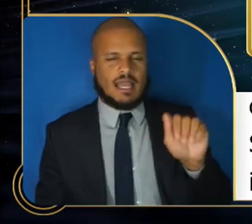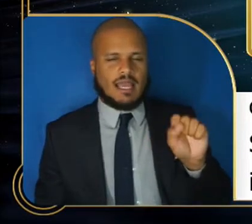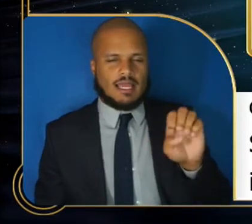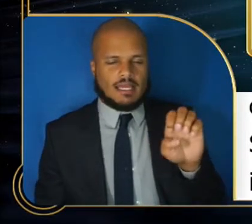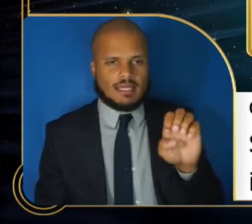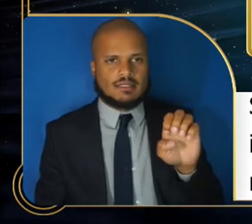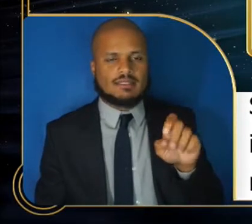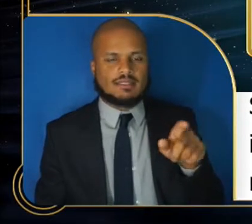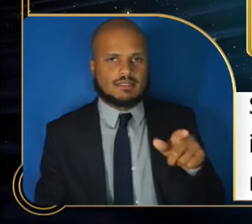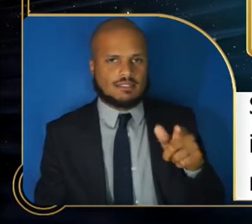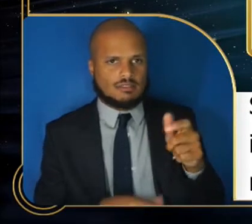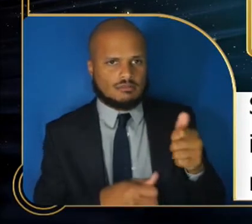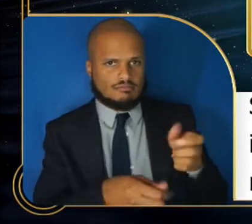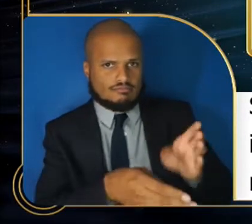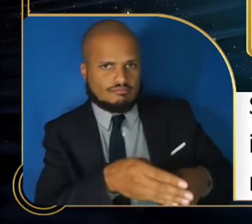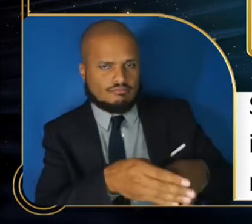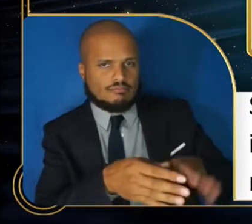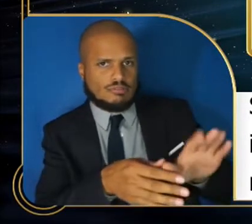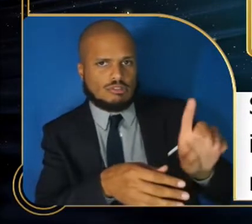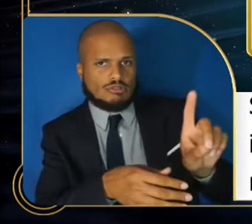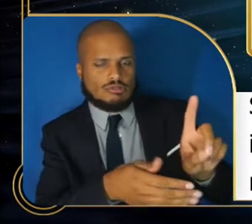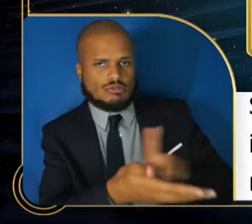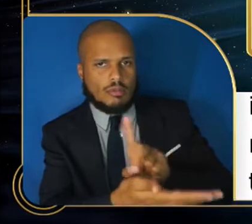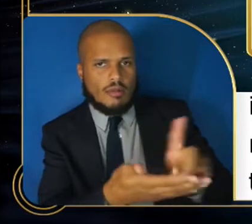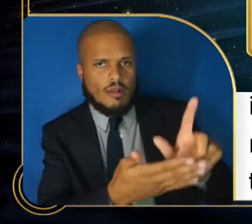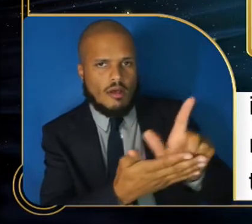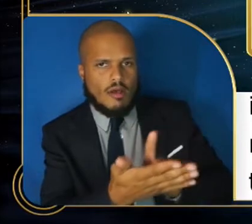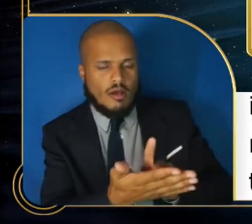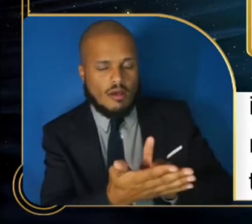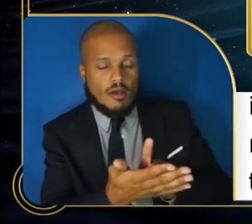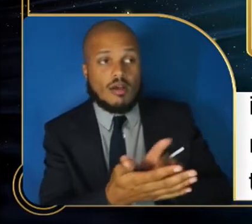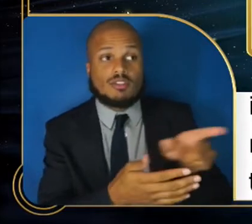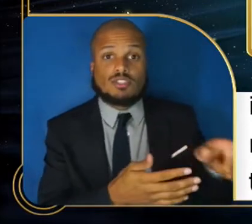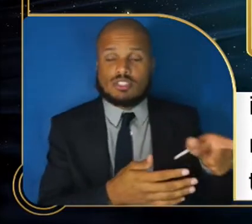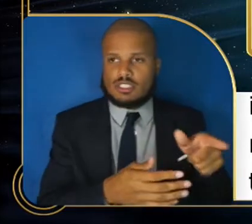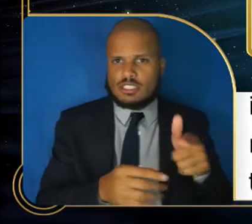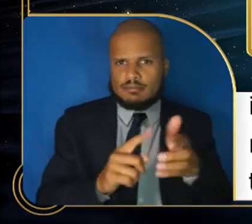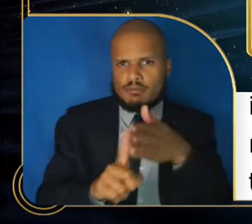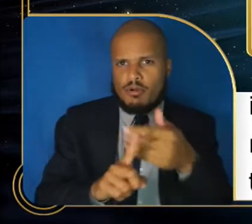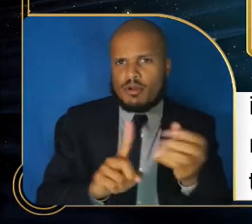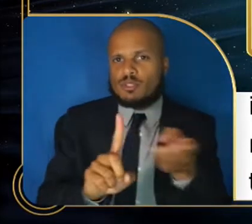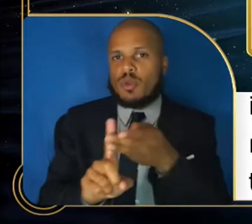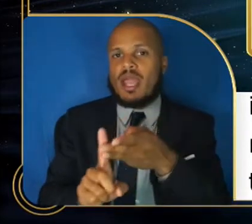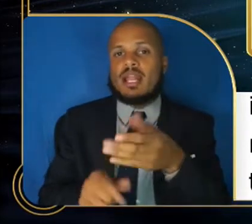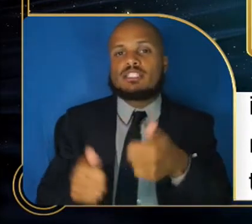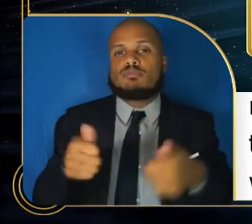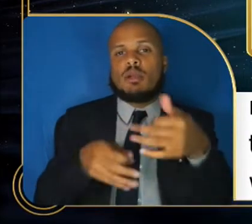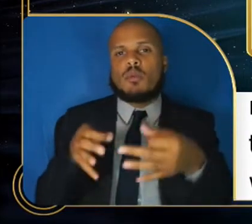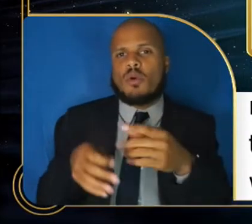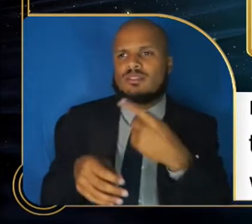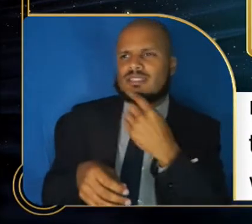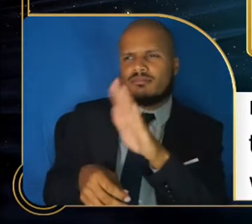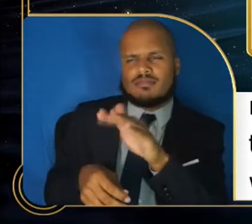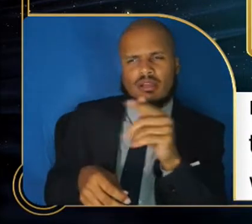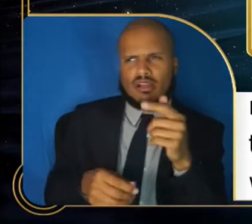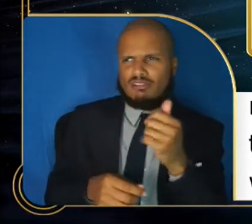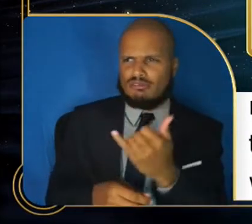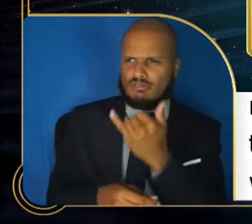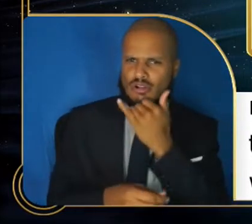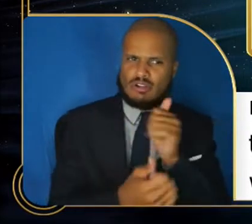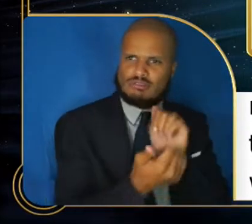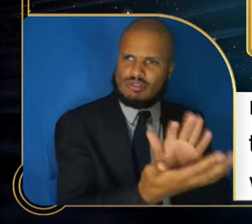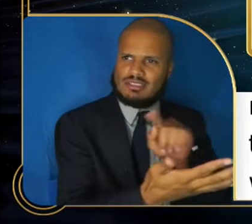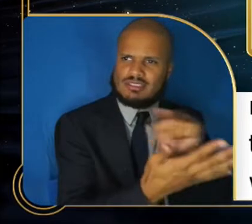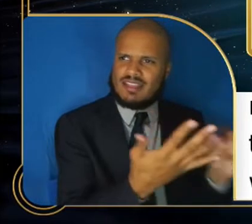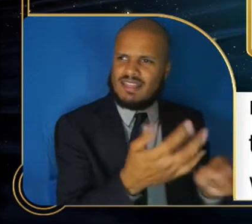law, she took on the task of persuading the Supreme Court that it would be wrong for the court to address the dangerous issue